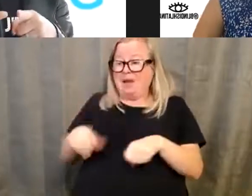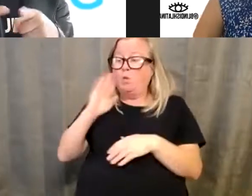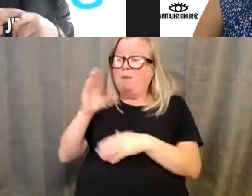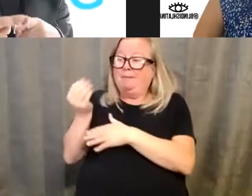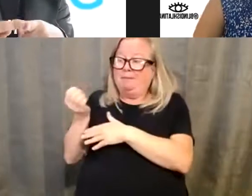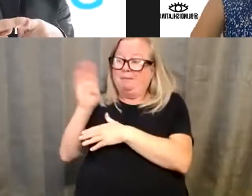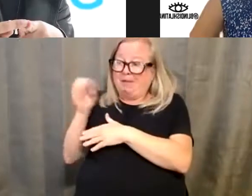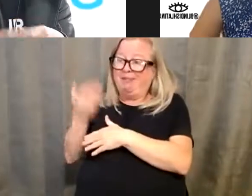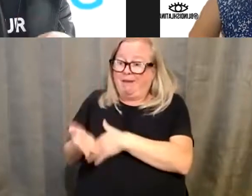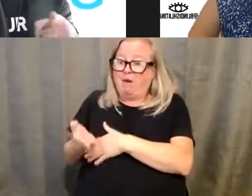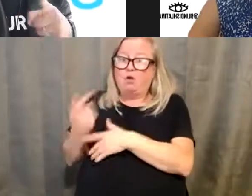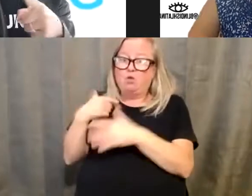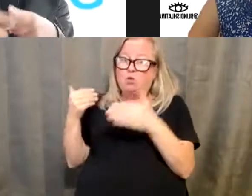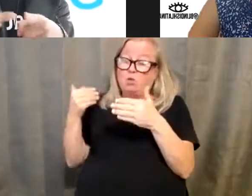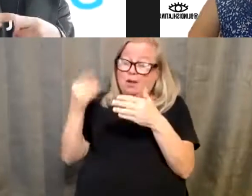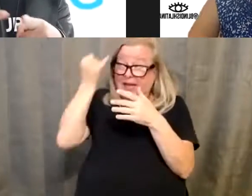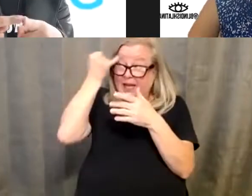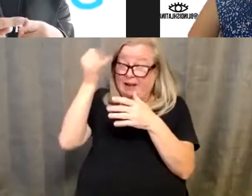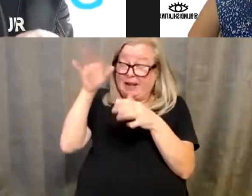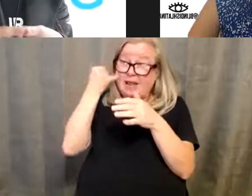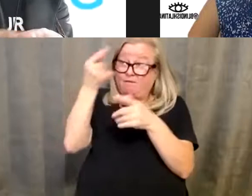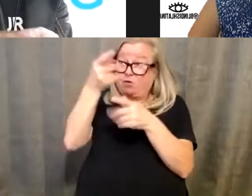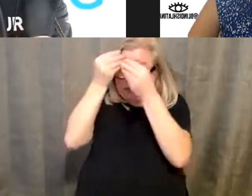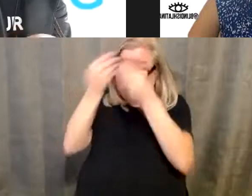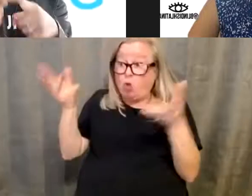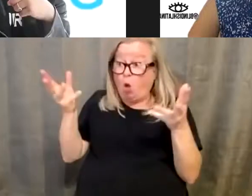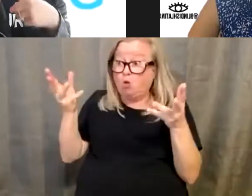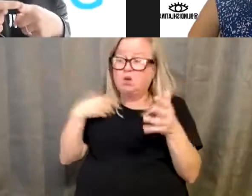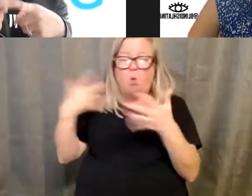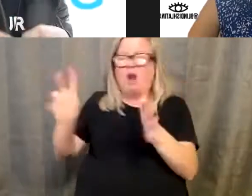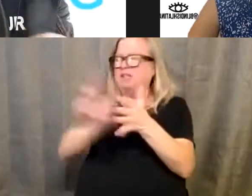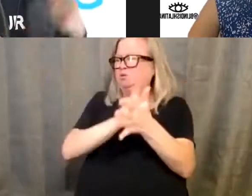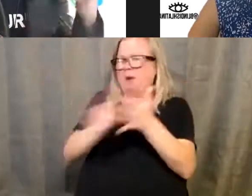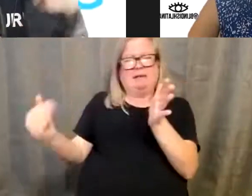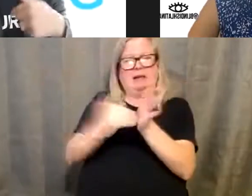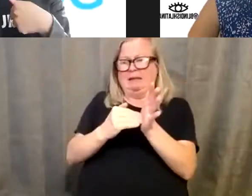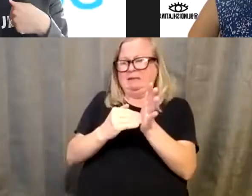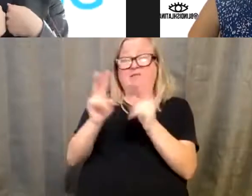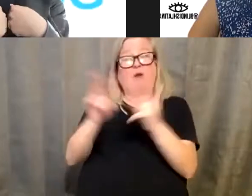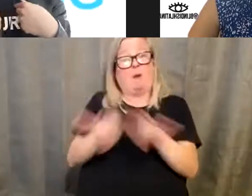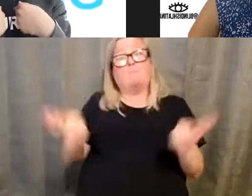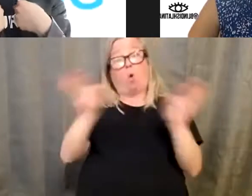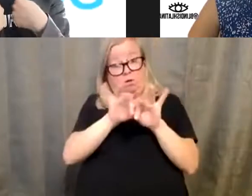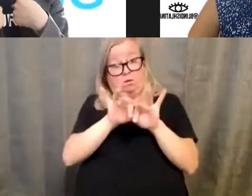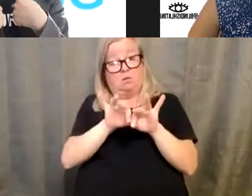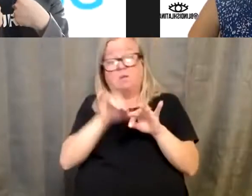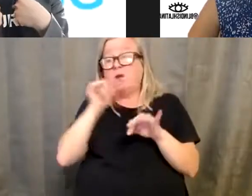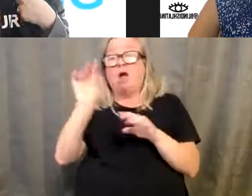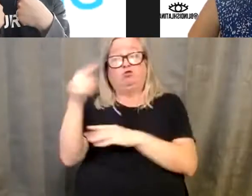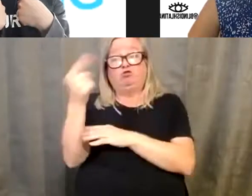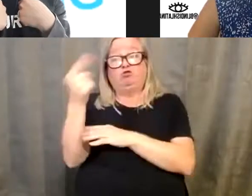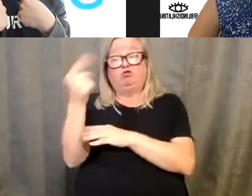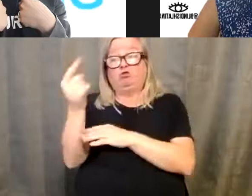you disclose so that you're not going to be discriminated against is so important. It's not just the person with the disability that